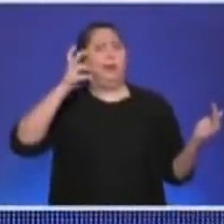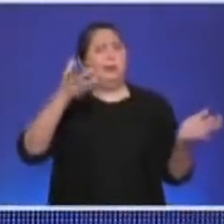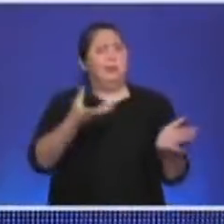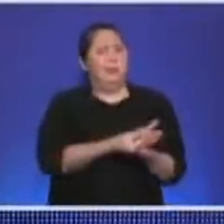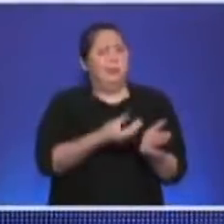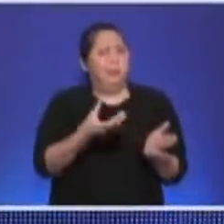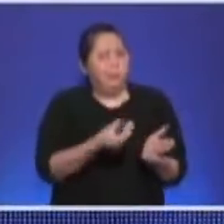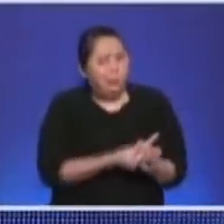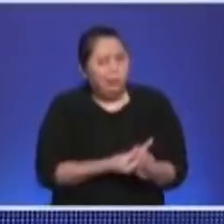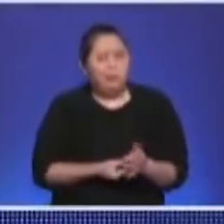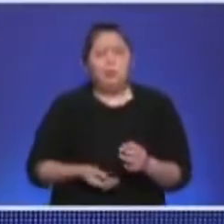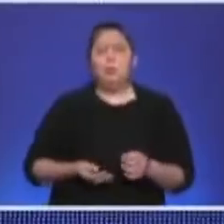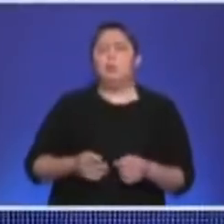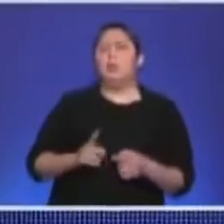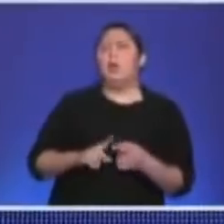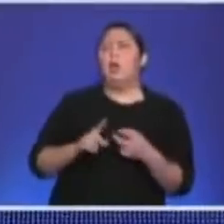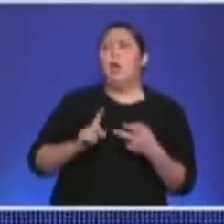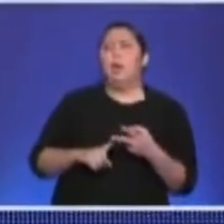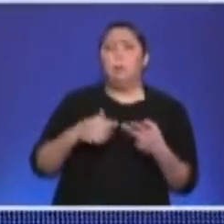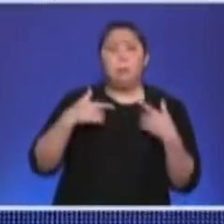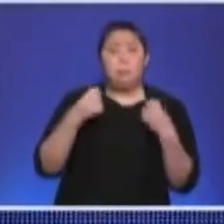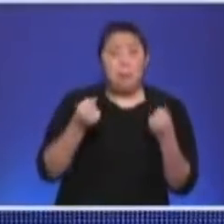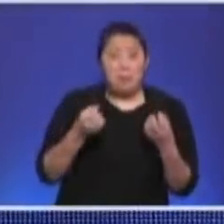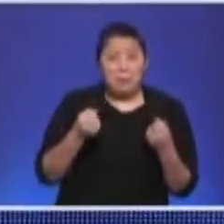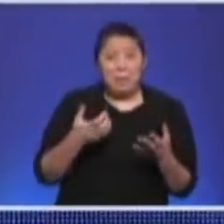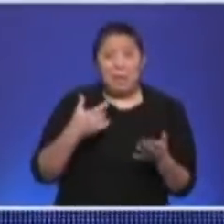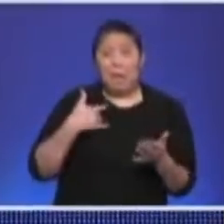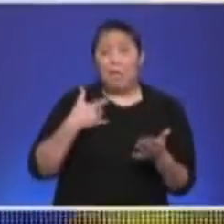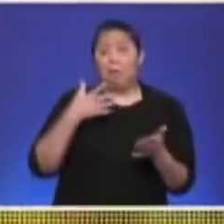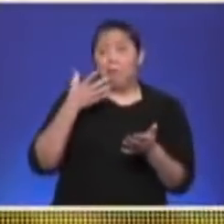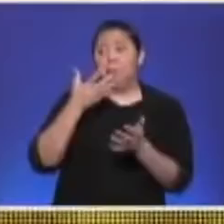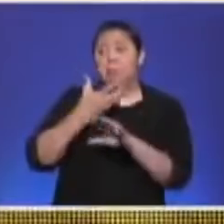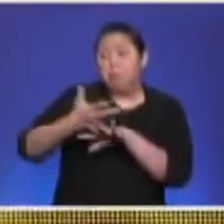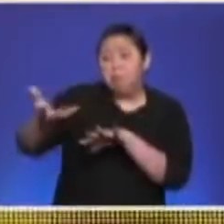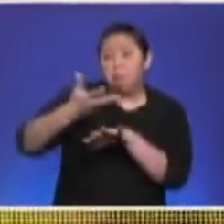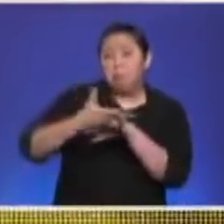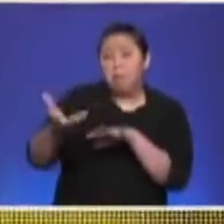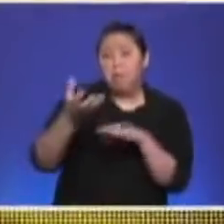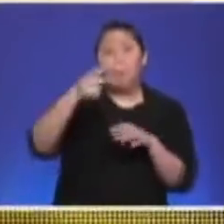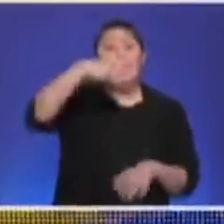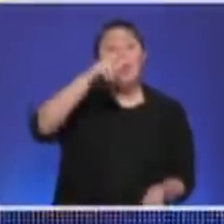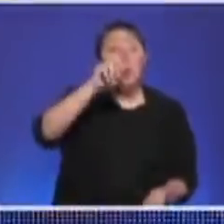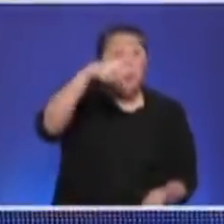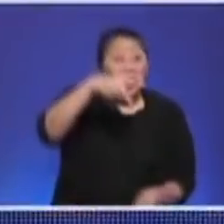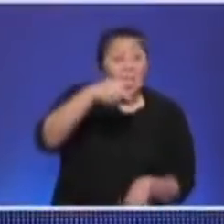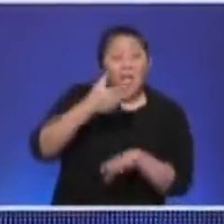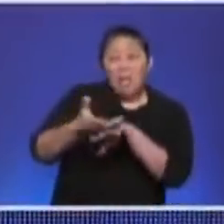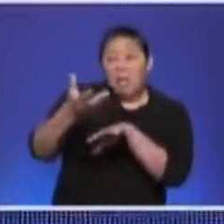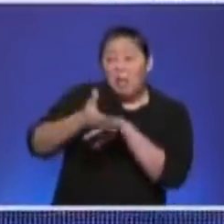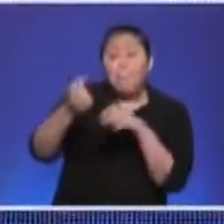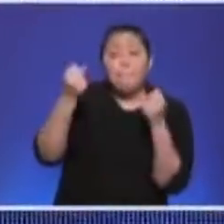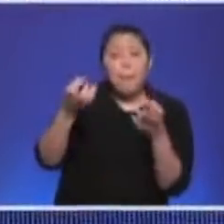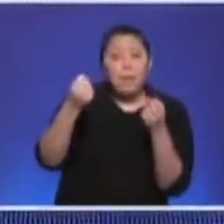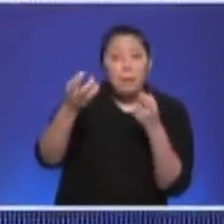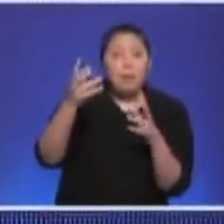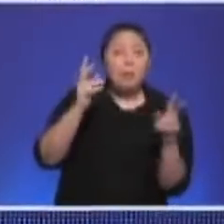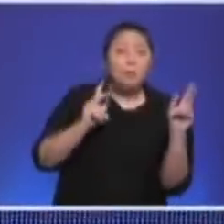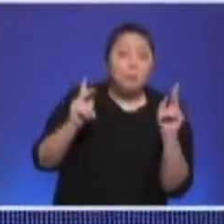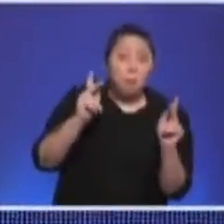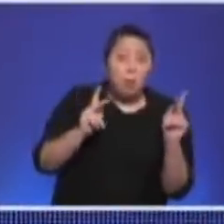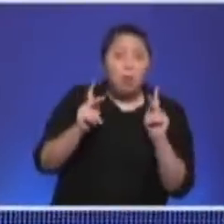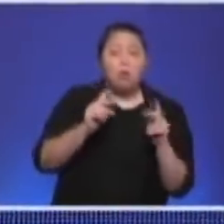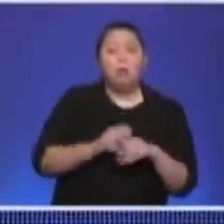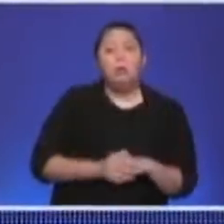took away, they defrauded so many people and consolidated the whole PUV system into three bus